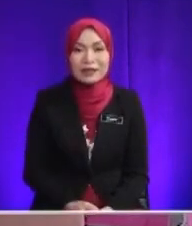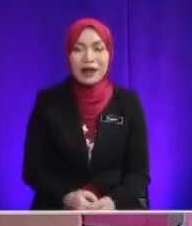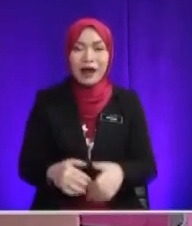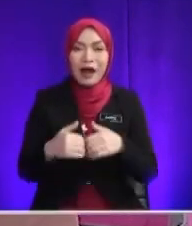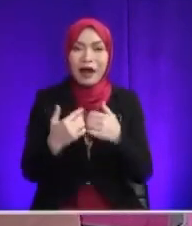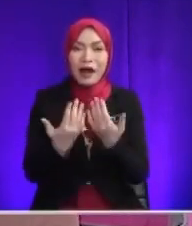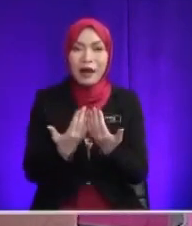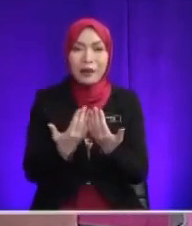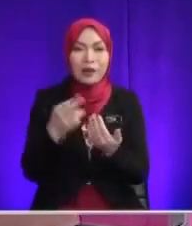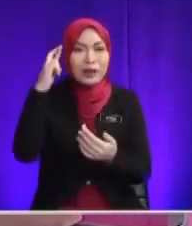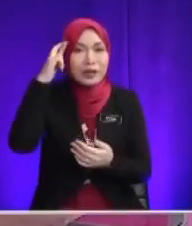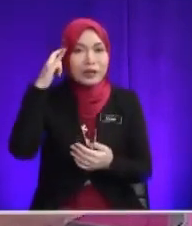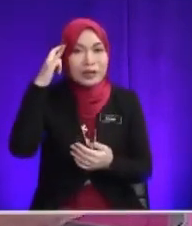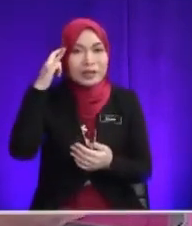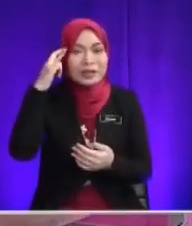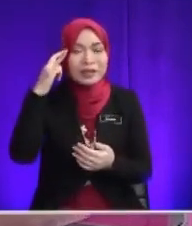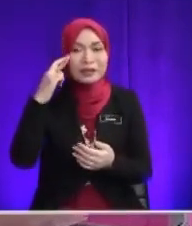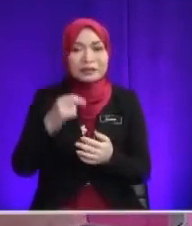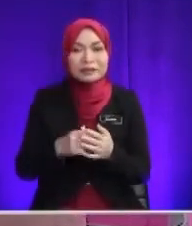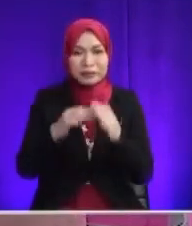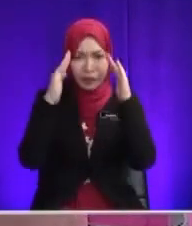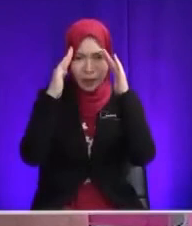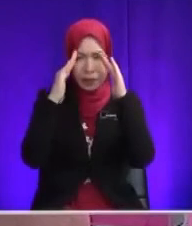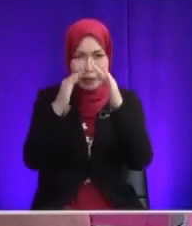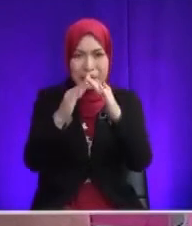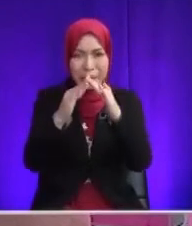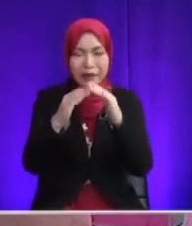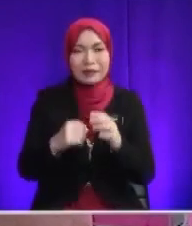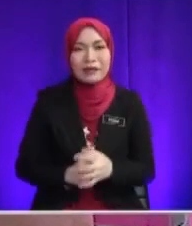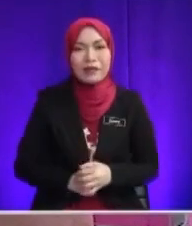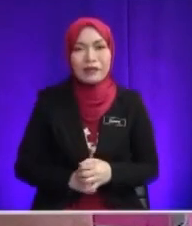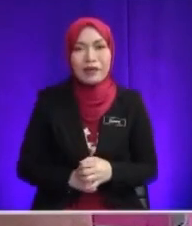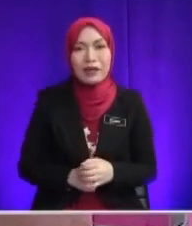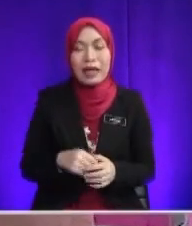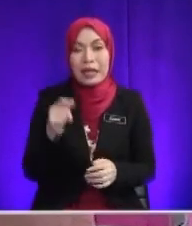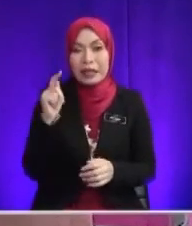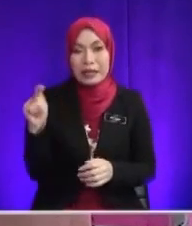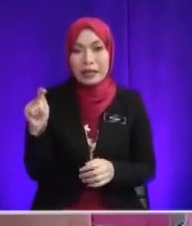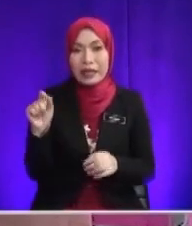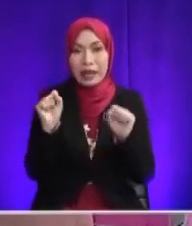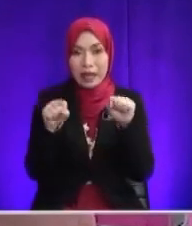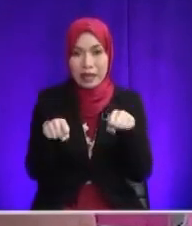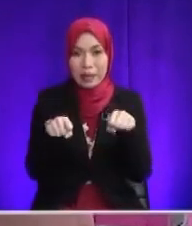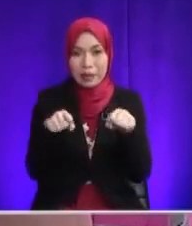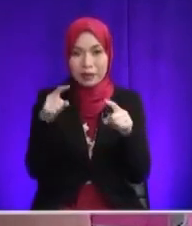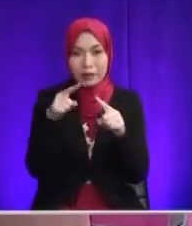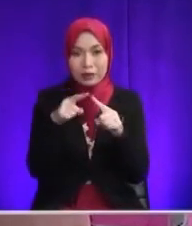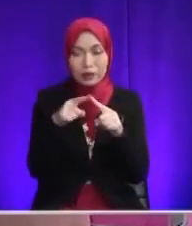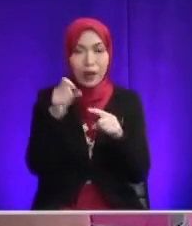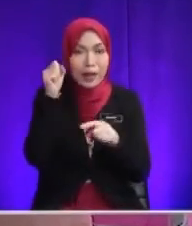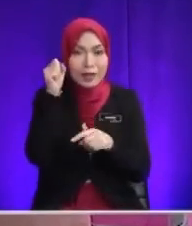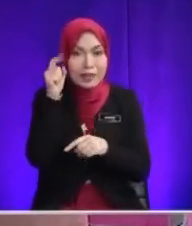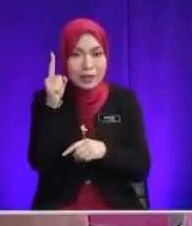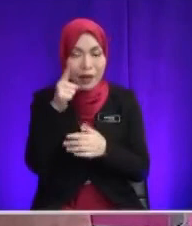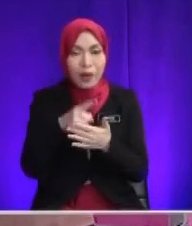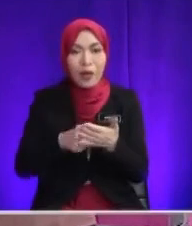and the reason for such perspective. So when they listen to communicate, they are able to understand what the speaker is trying to say and then